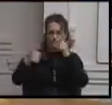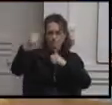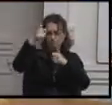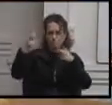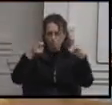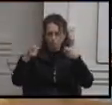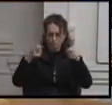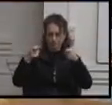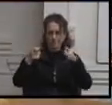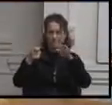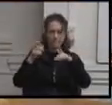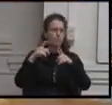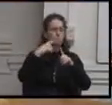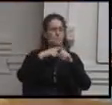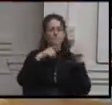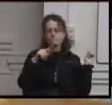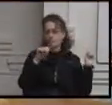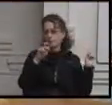course of the